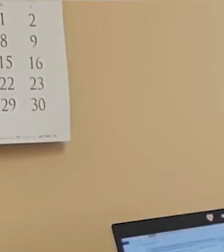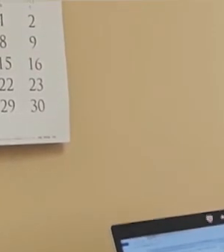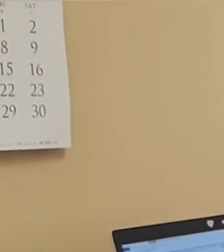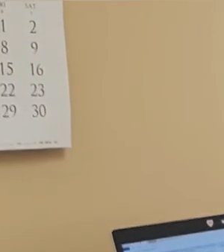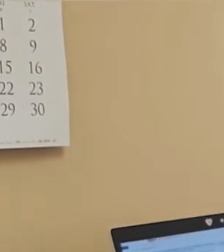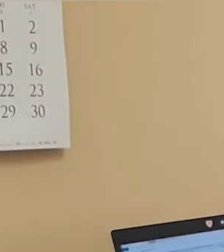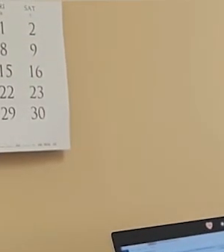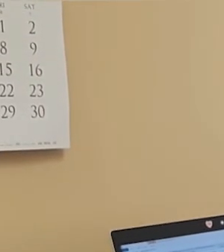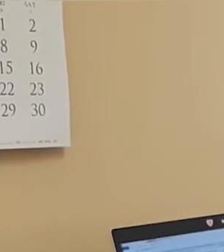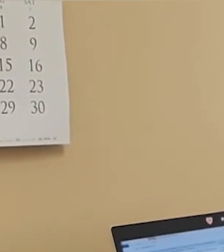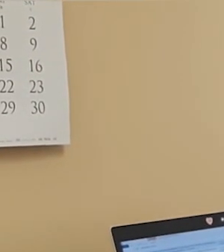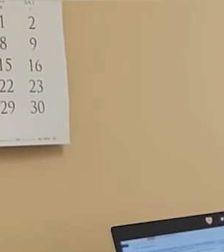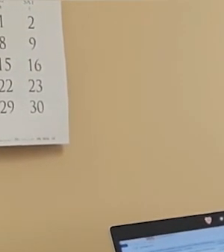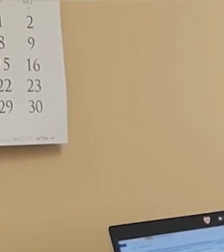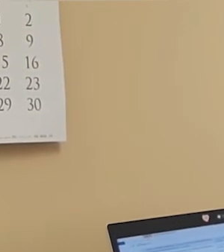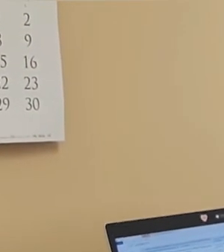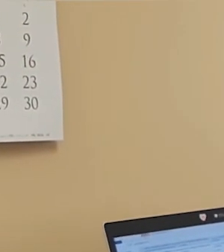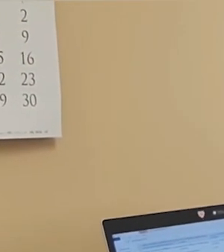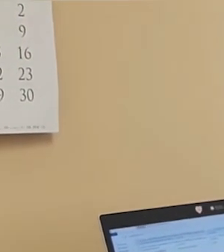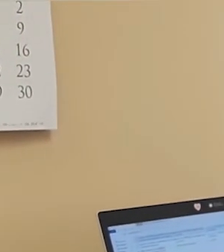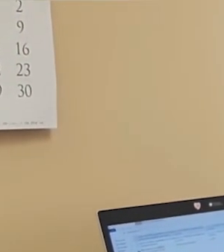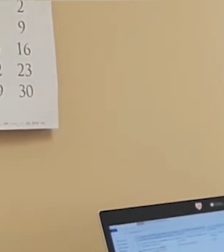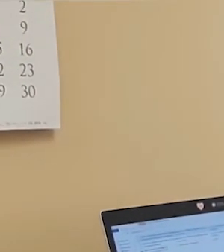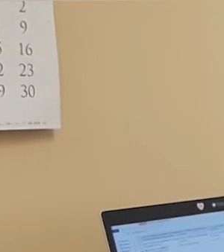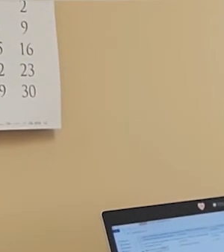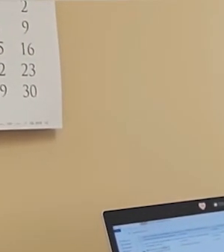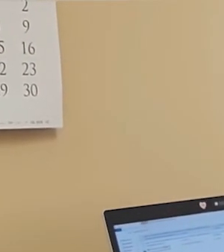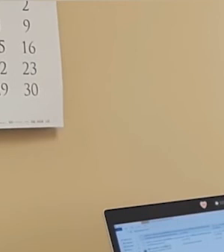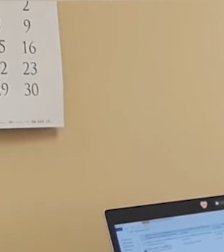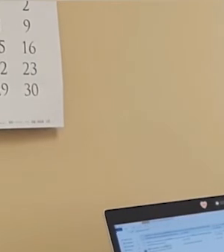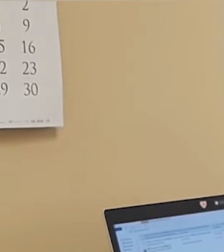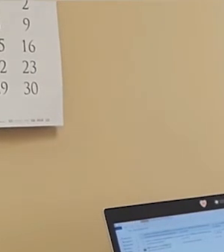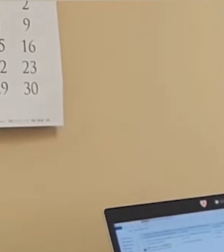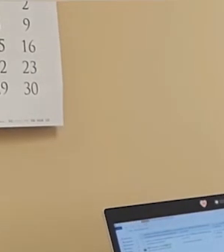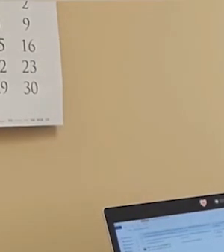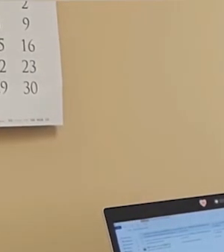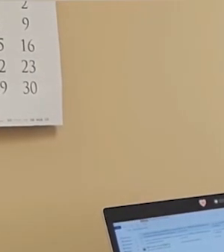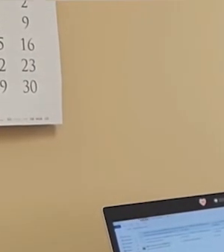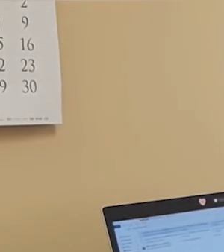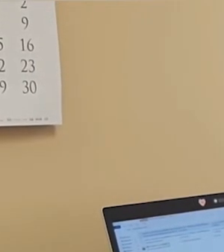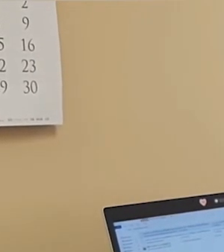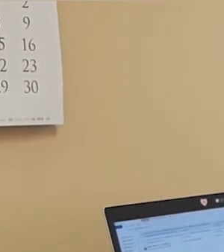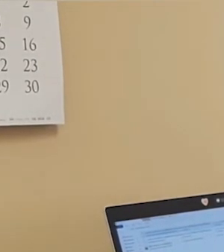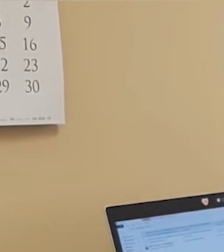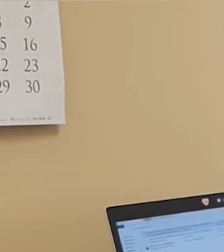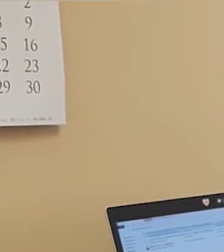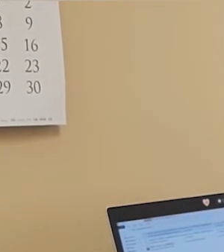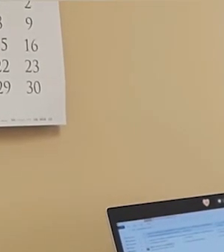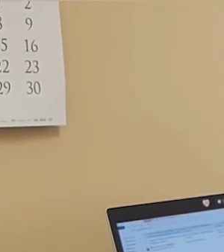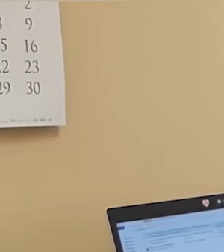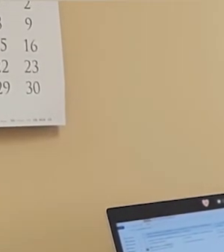to the school, or in the case of the parents, to the regional office. And parents